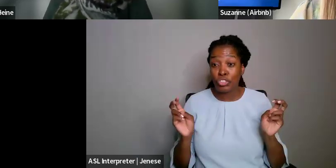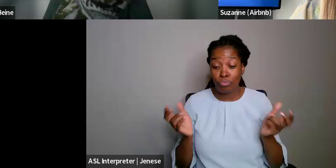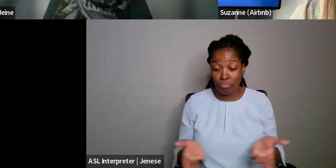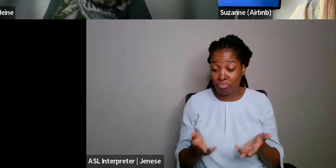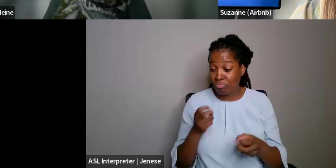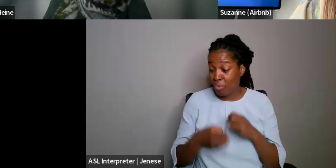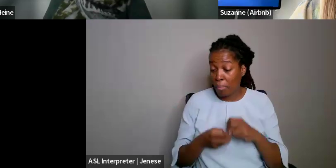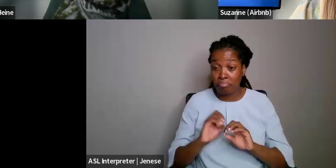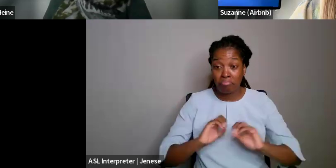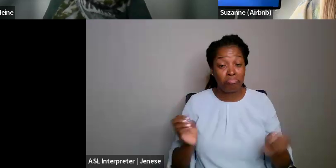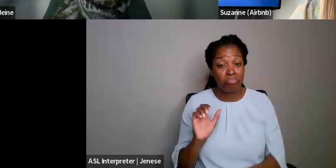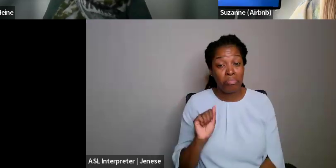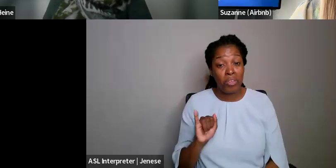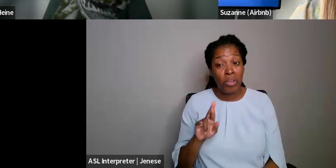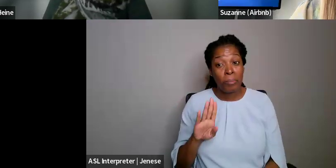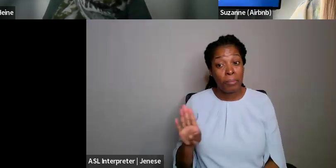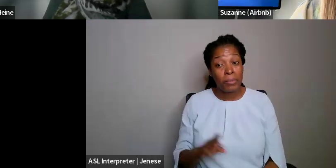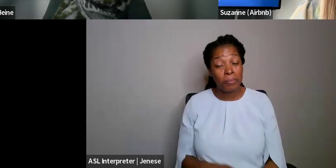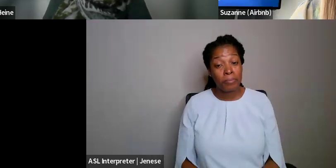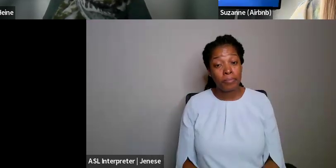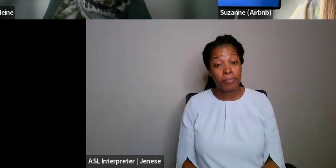They really are supportive.